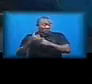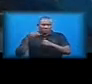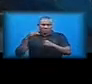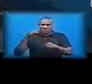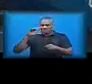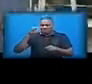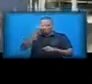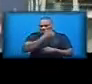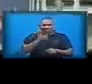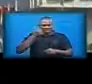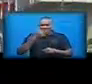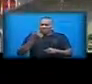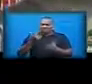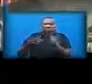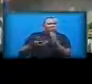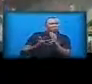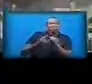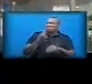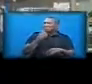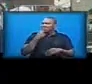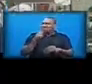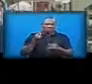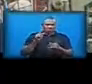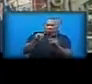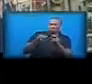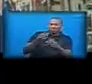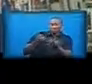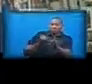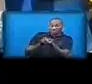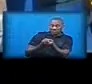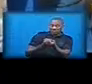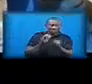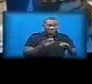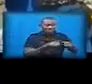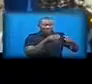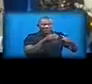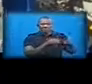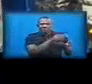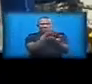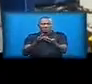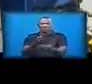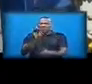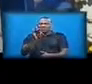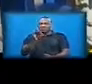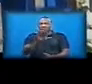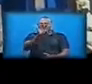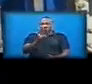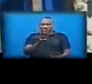in Africa with logistics, human resources, and equipment. The company then moved to Ghana in